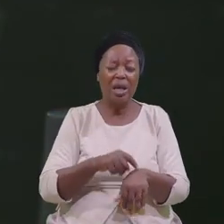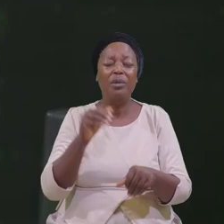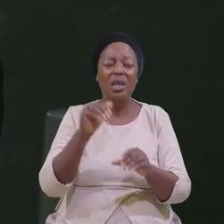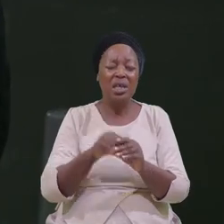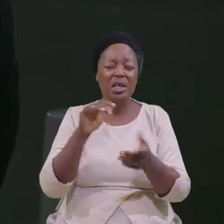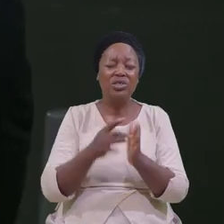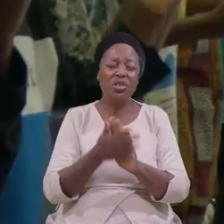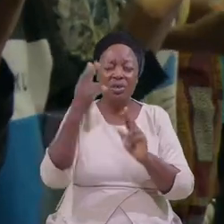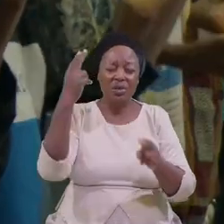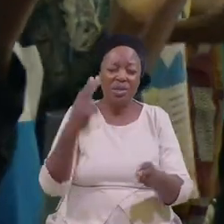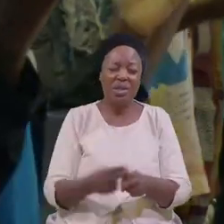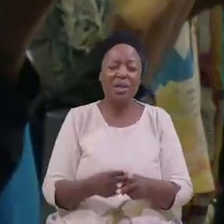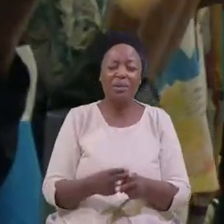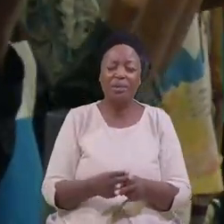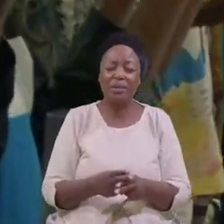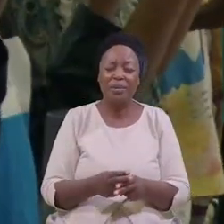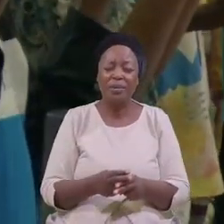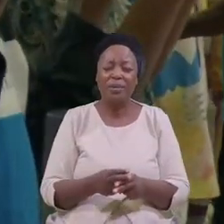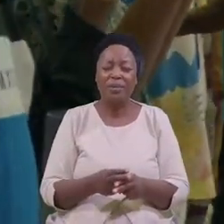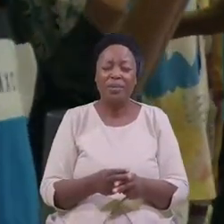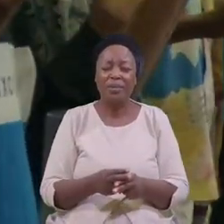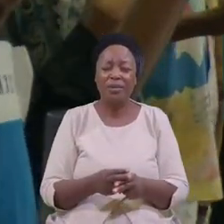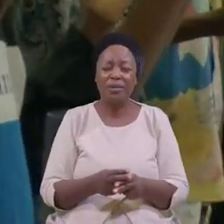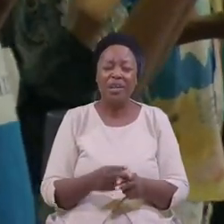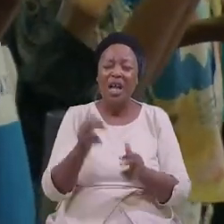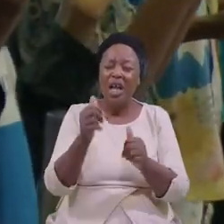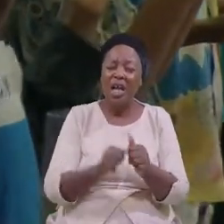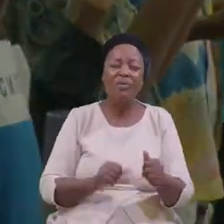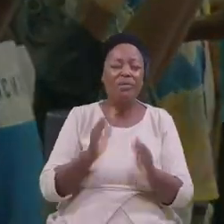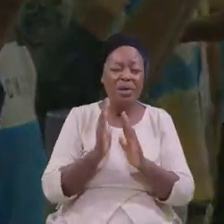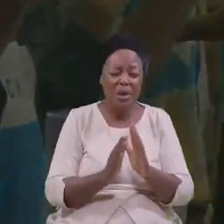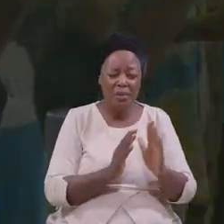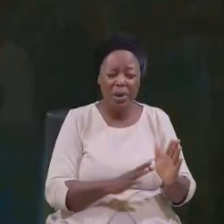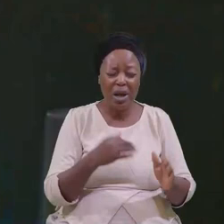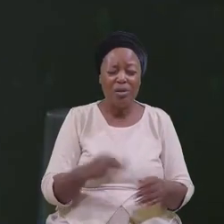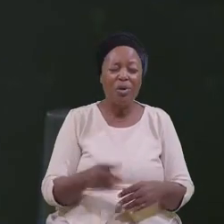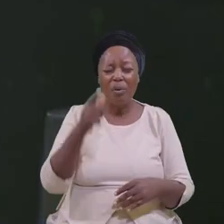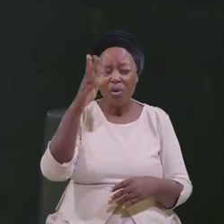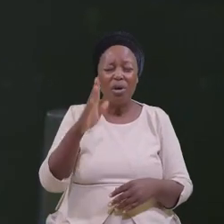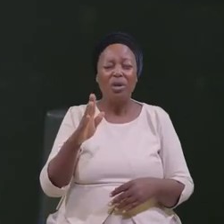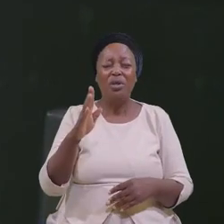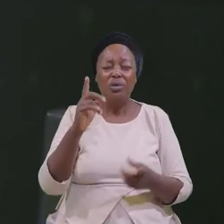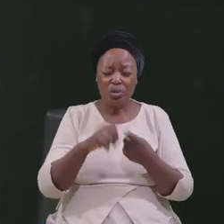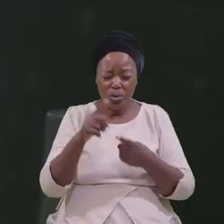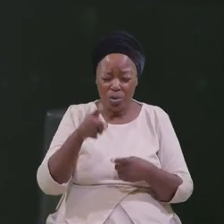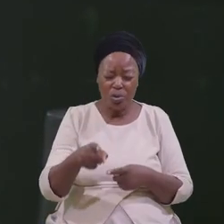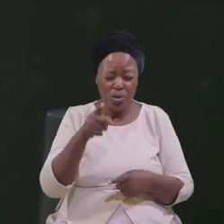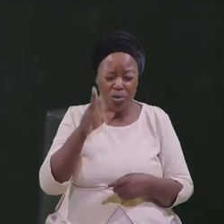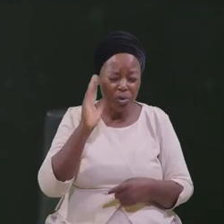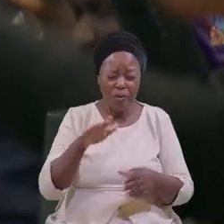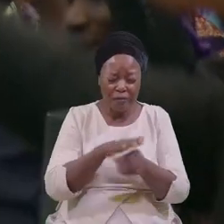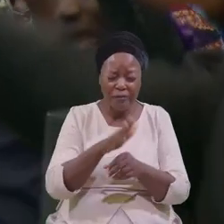in Jesus' name. Every plan of God for you, you will